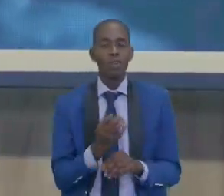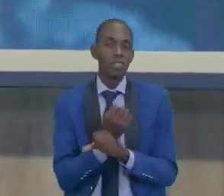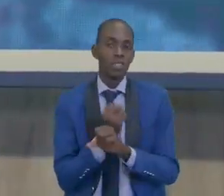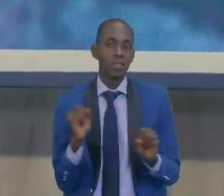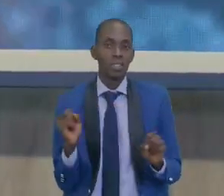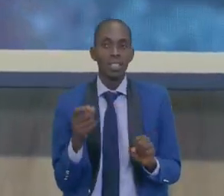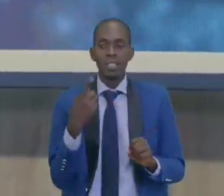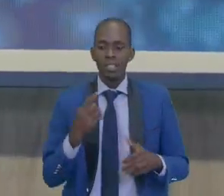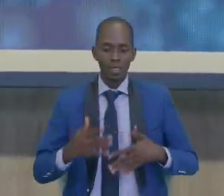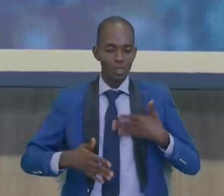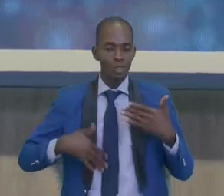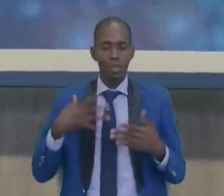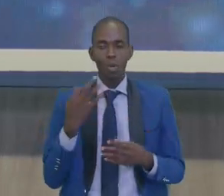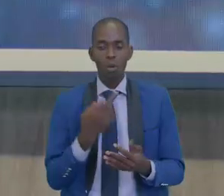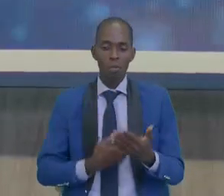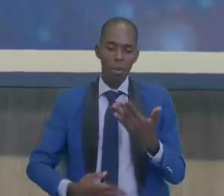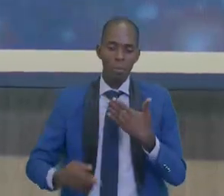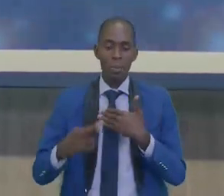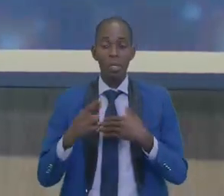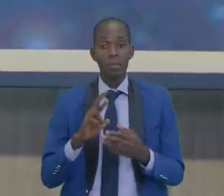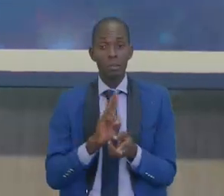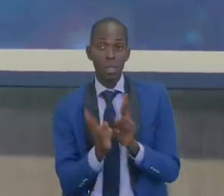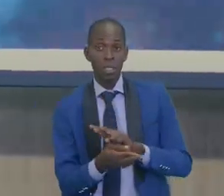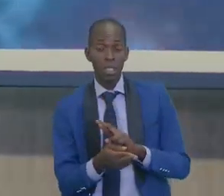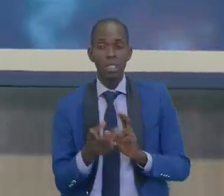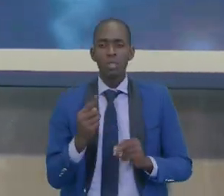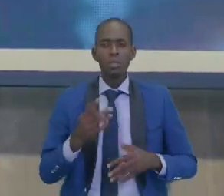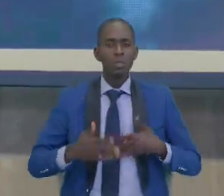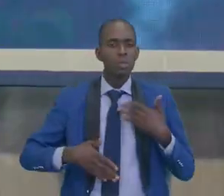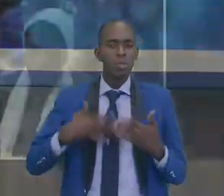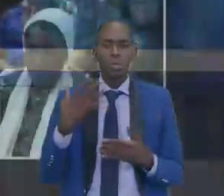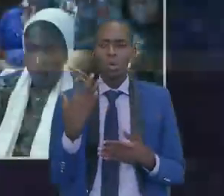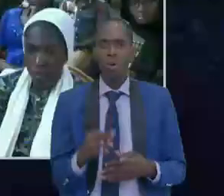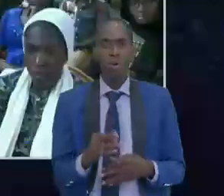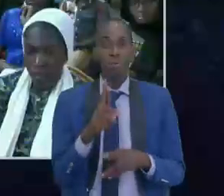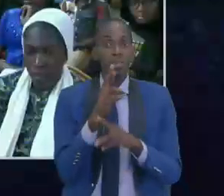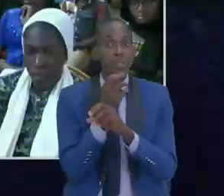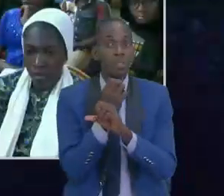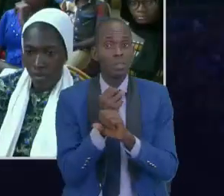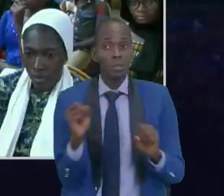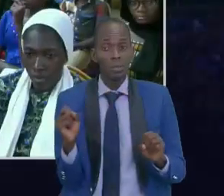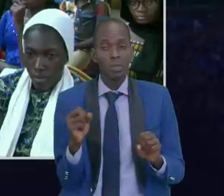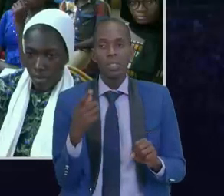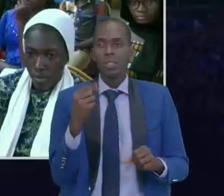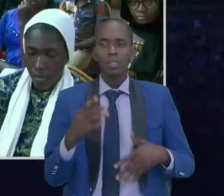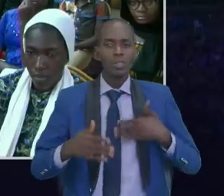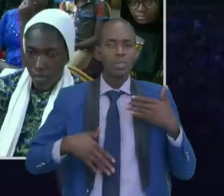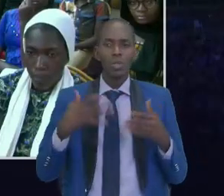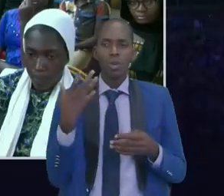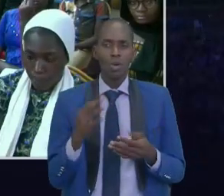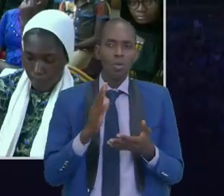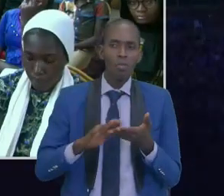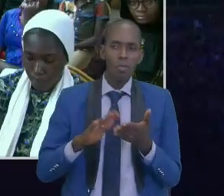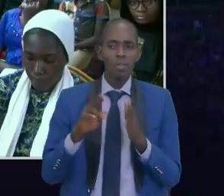of repentance, the joy of redemption, the joy of forgiveness and